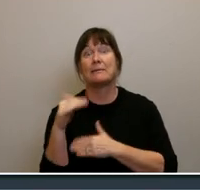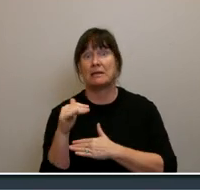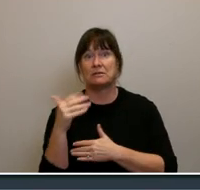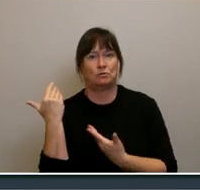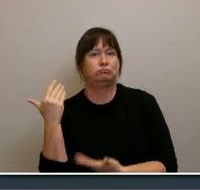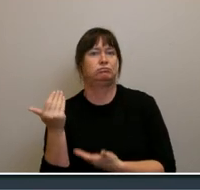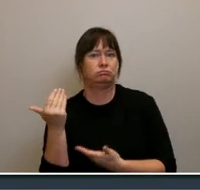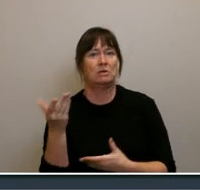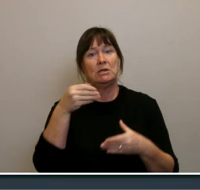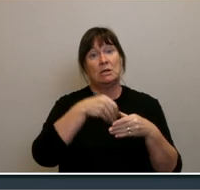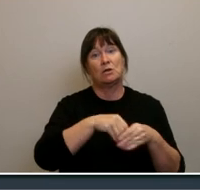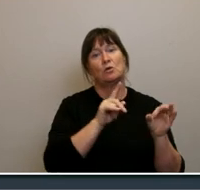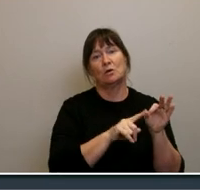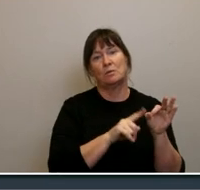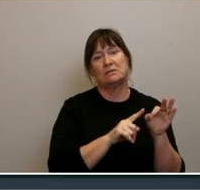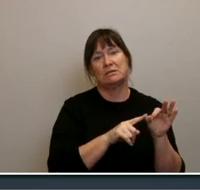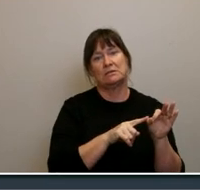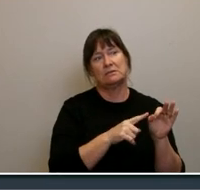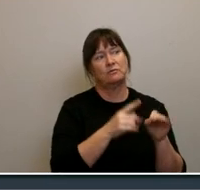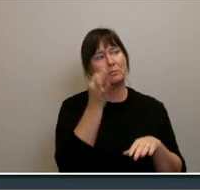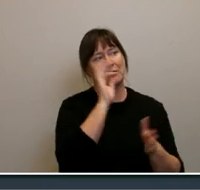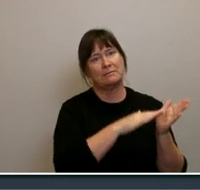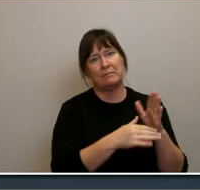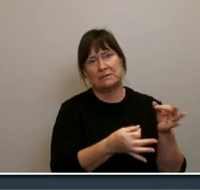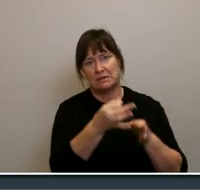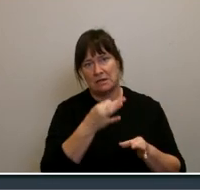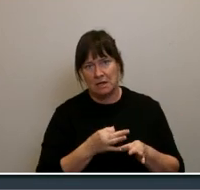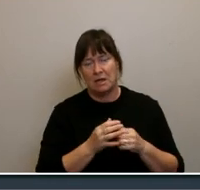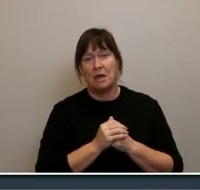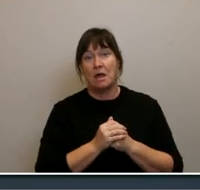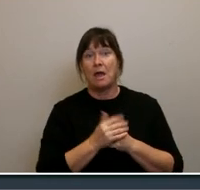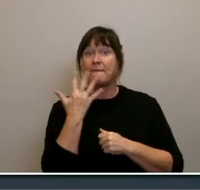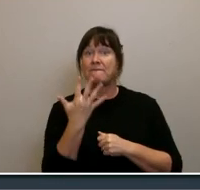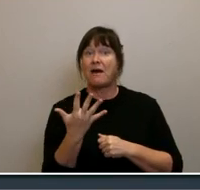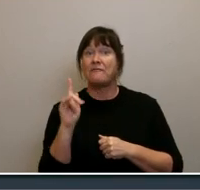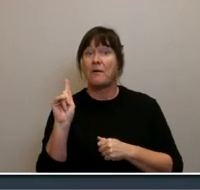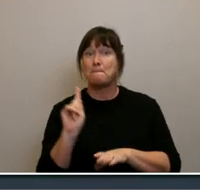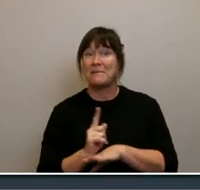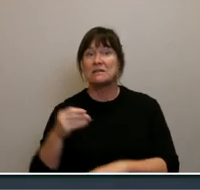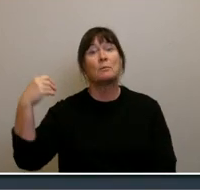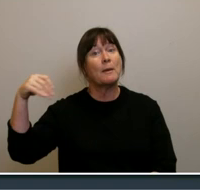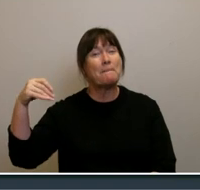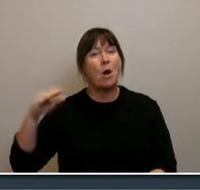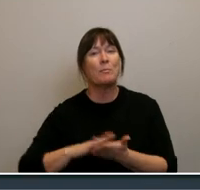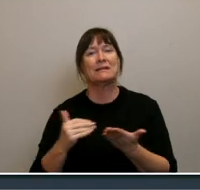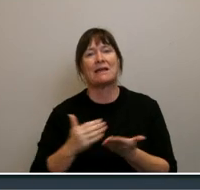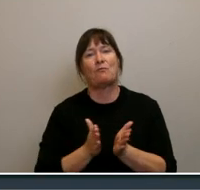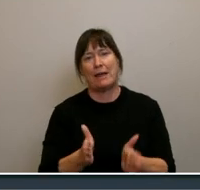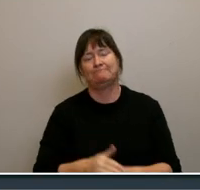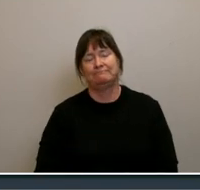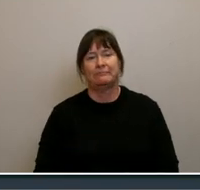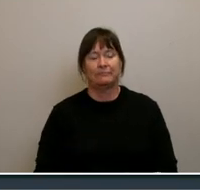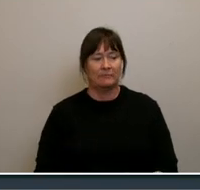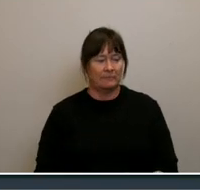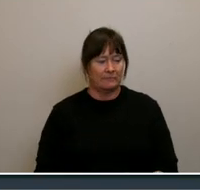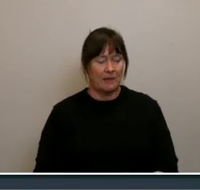time. That's including questions from elected members. And we'll give a bell at 5 minutes just to let you know that you're halfway through.